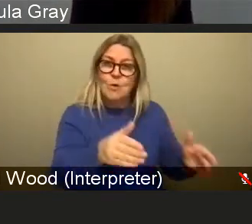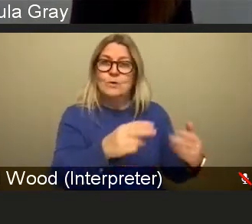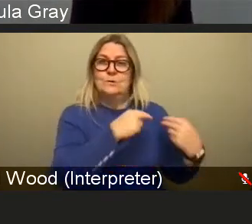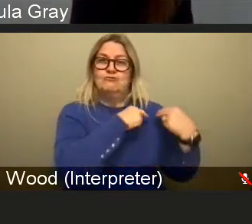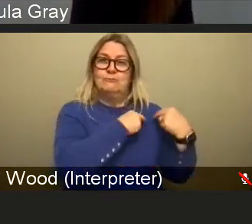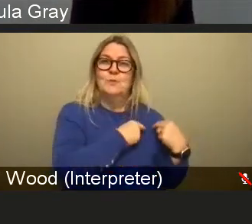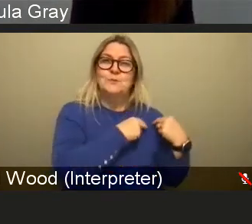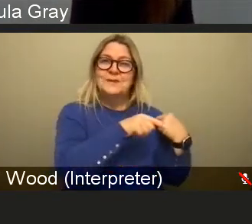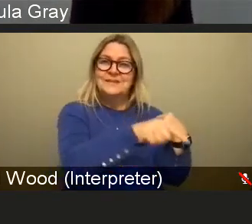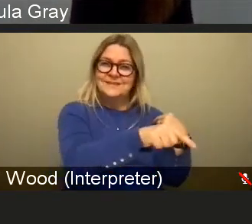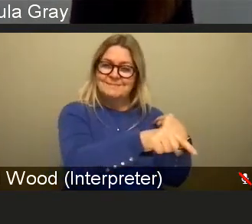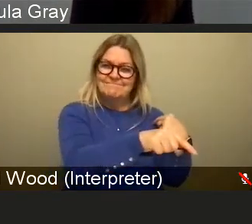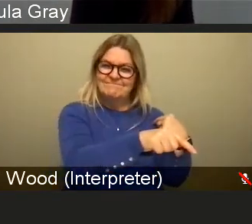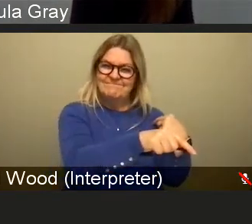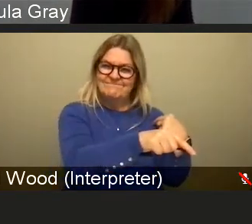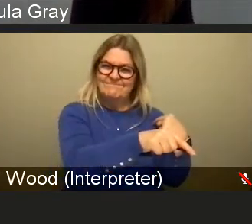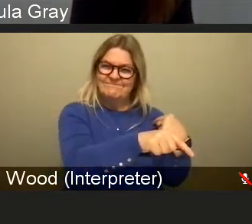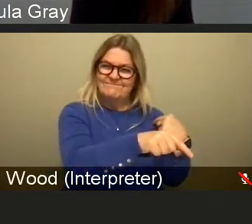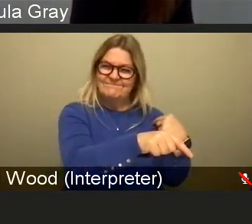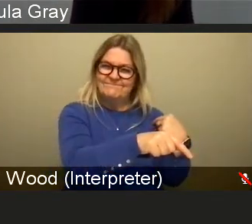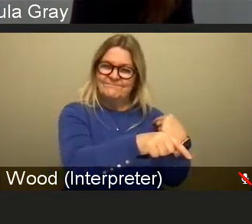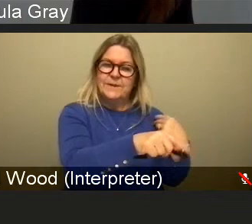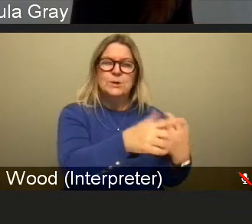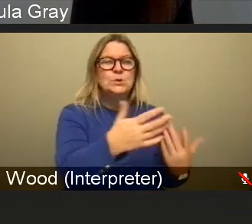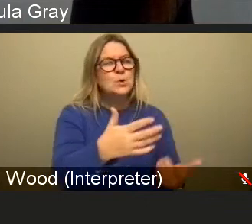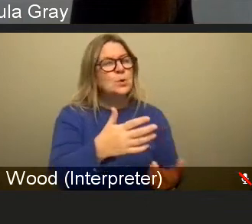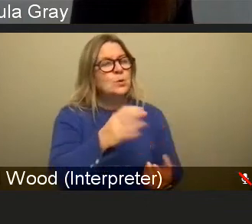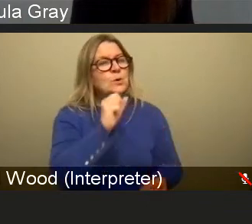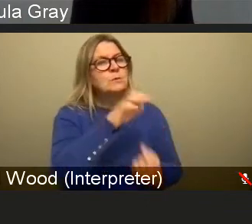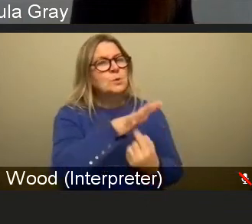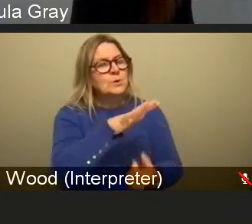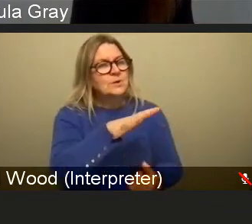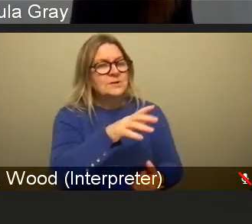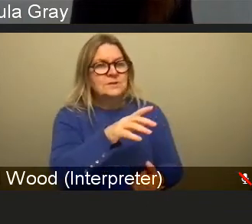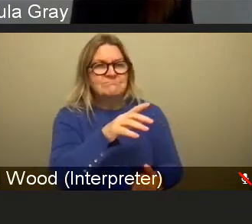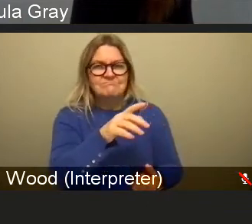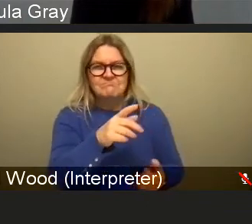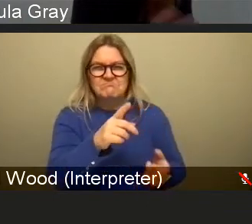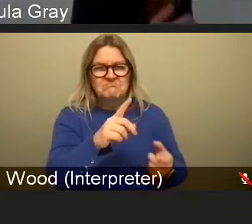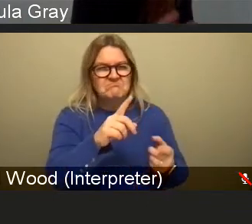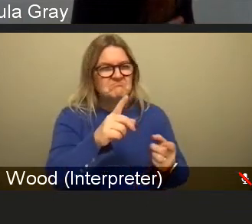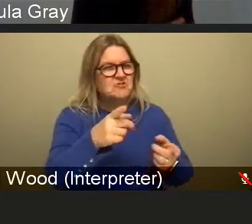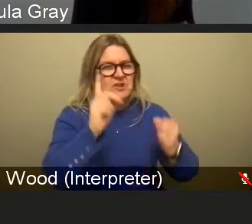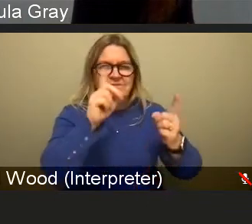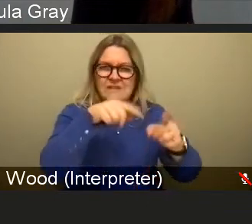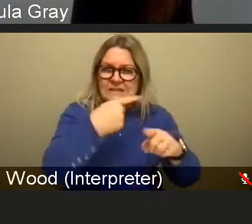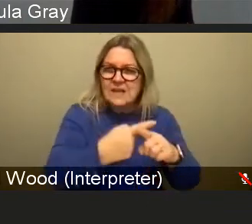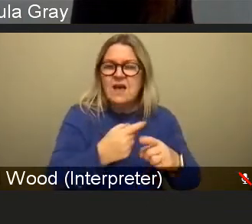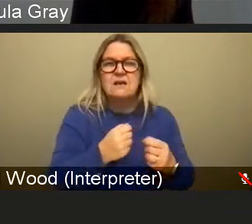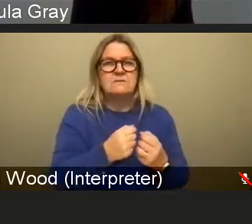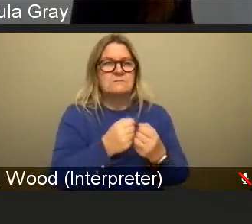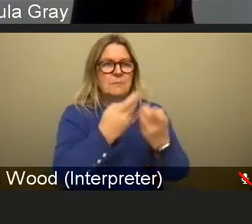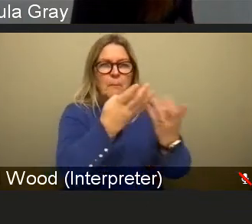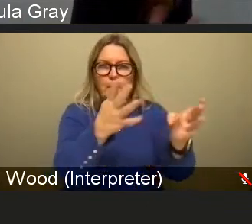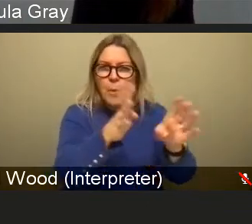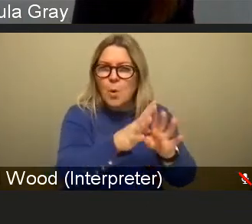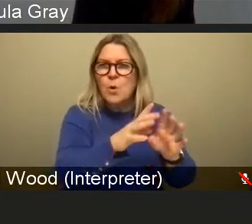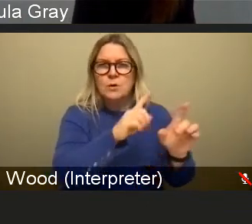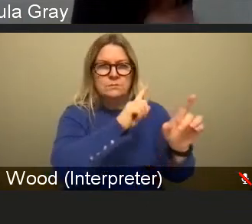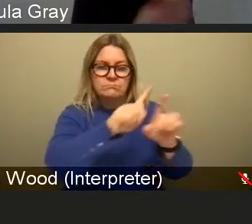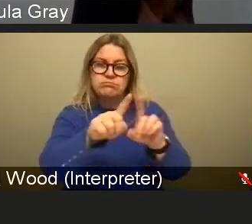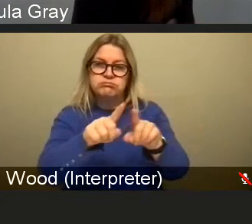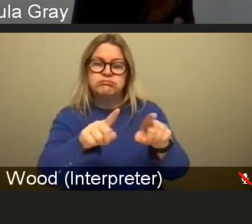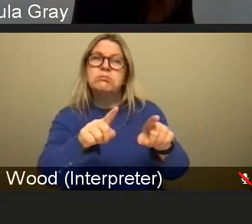day. So I think with senior management and chief executives, really giving something their backing, and